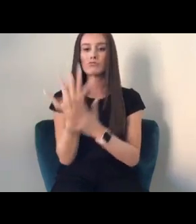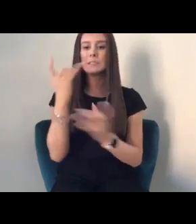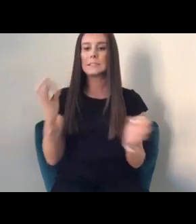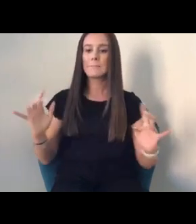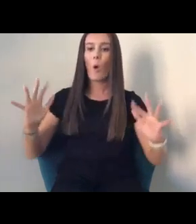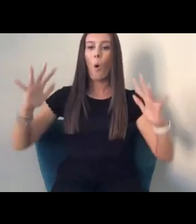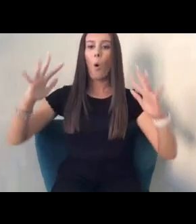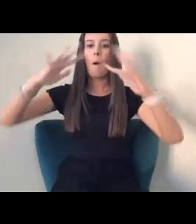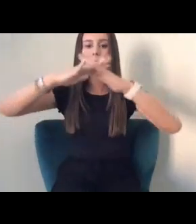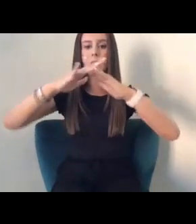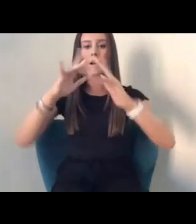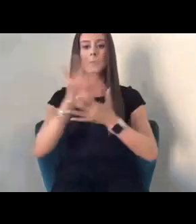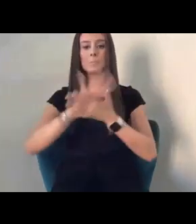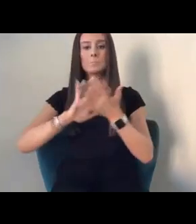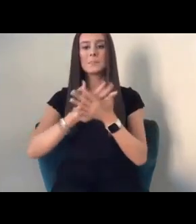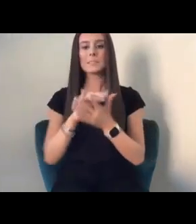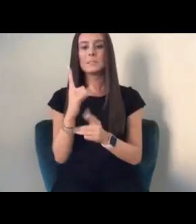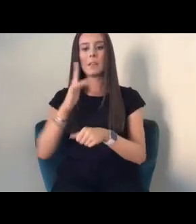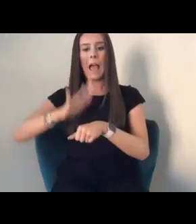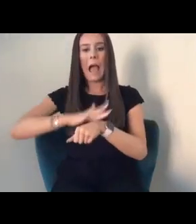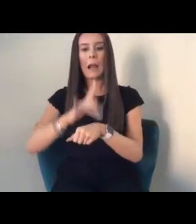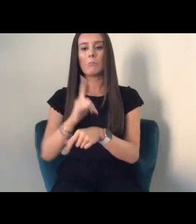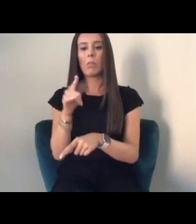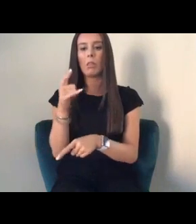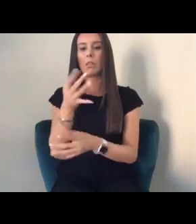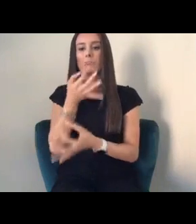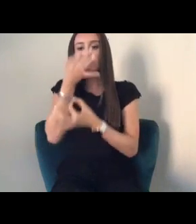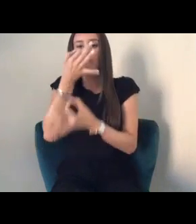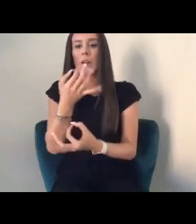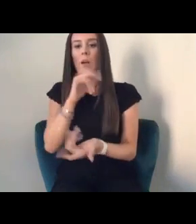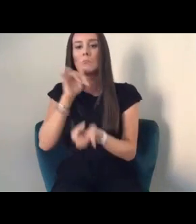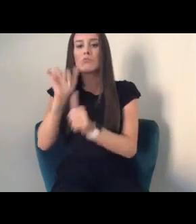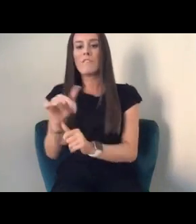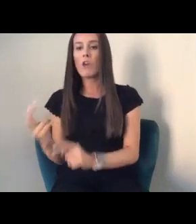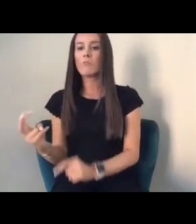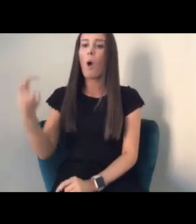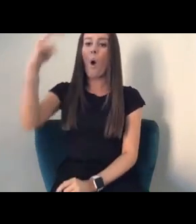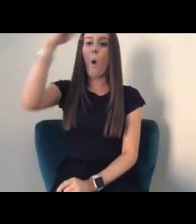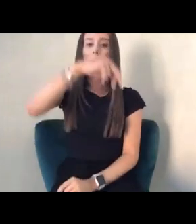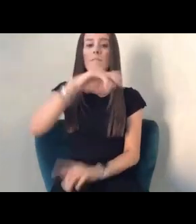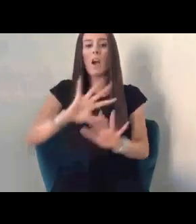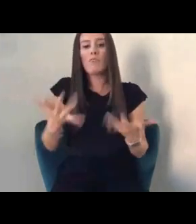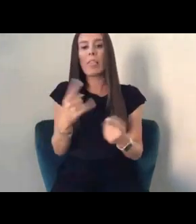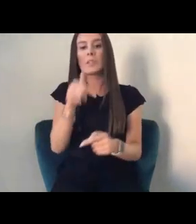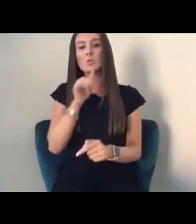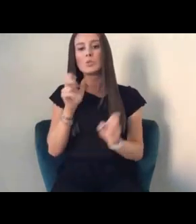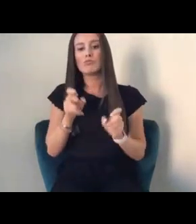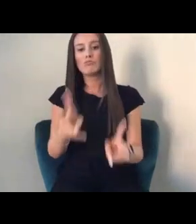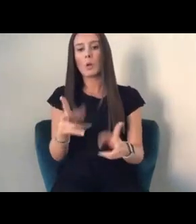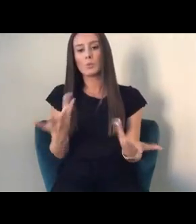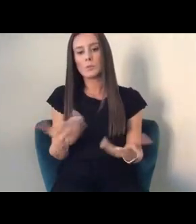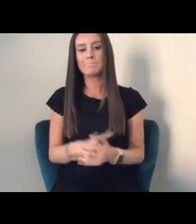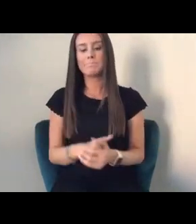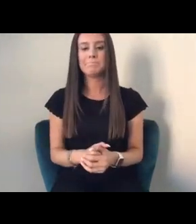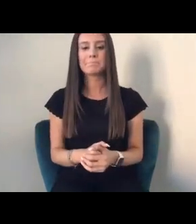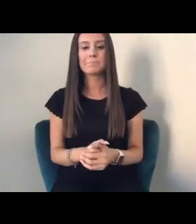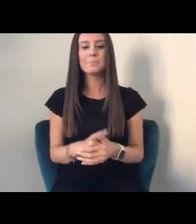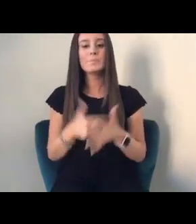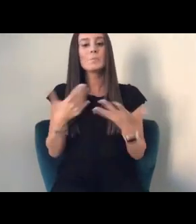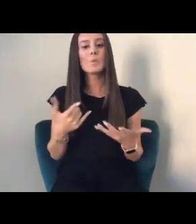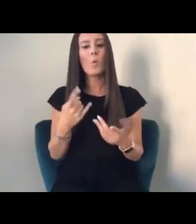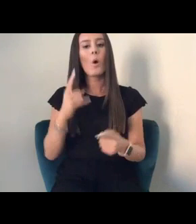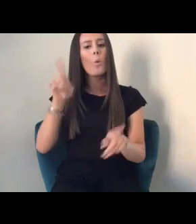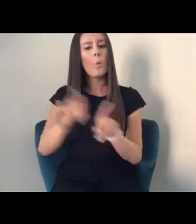grassland, etc. in the design, it'll be more attractive for wildlife to use as a crossing point. To help mitigate